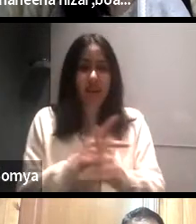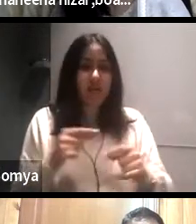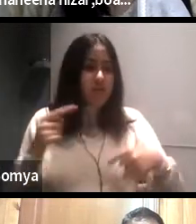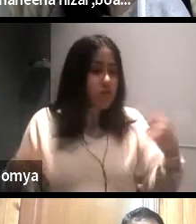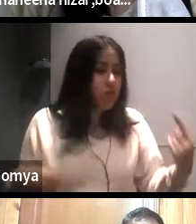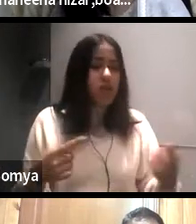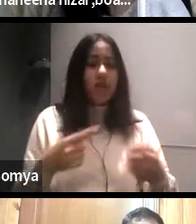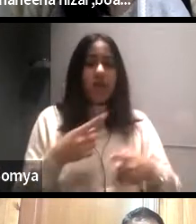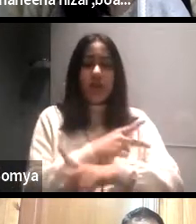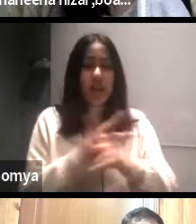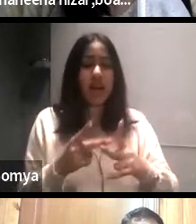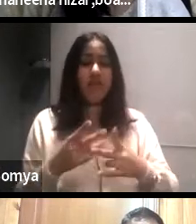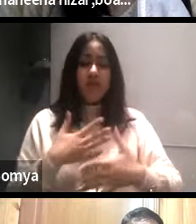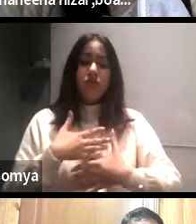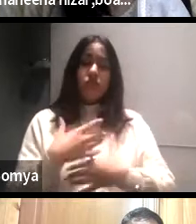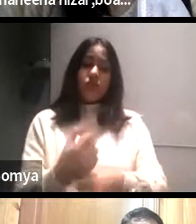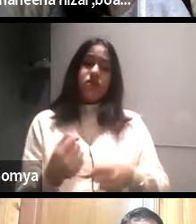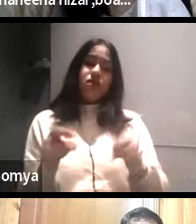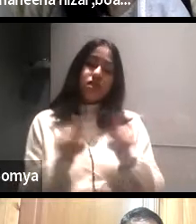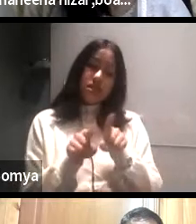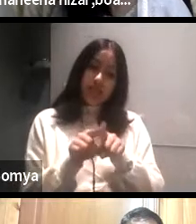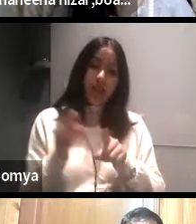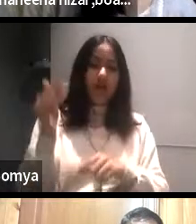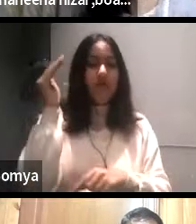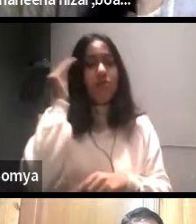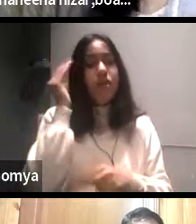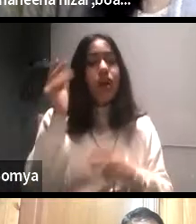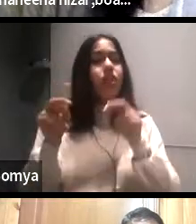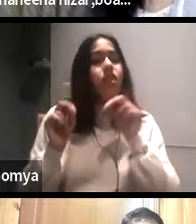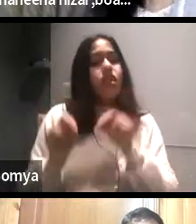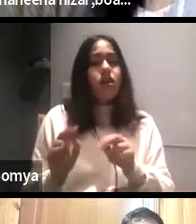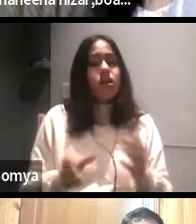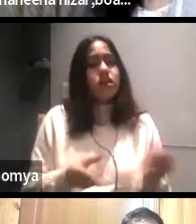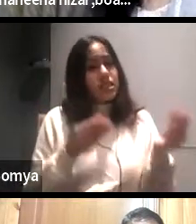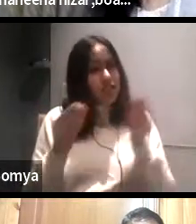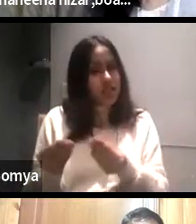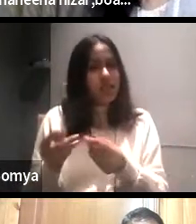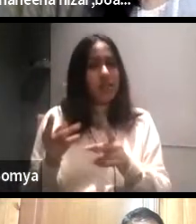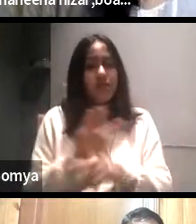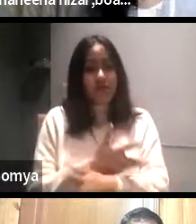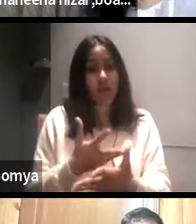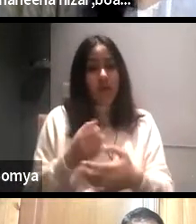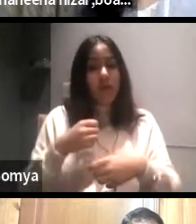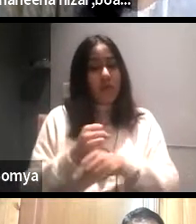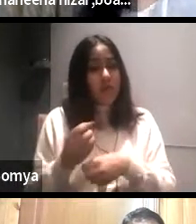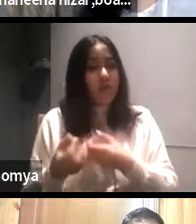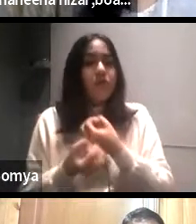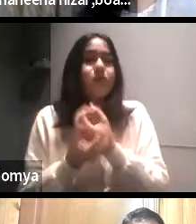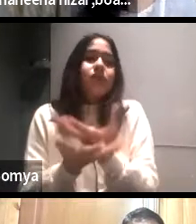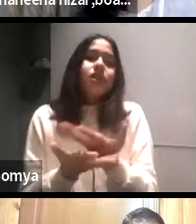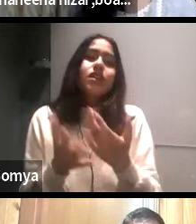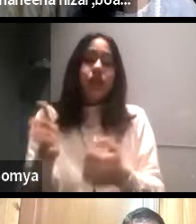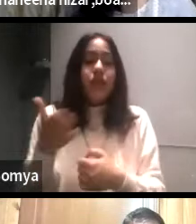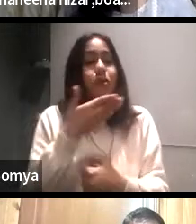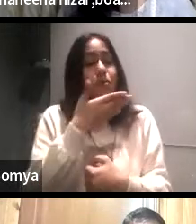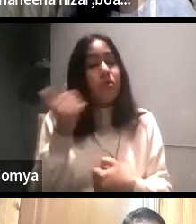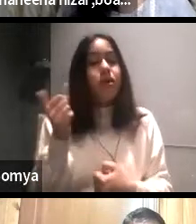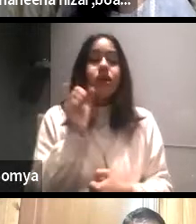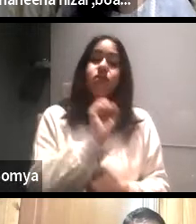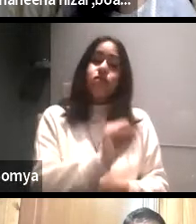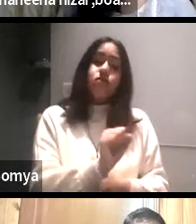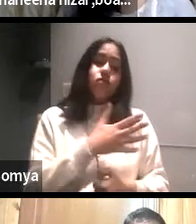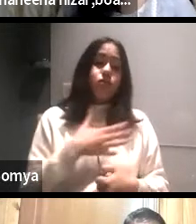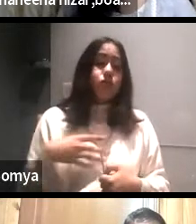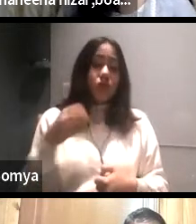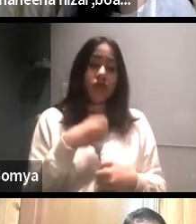It's about trusting employees to know what they need to be productive. So I think some of the best organizations are